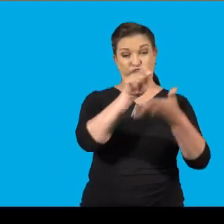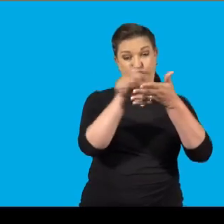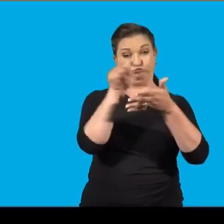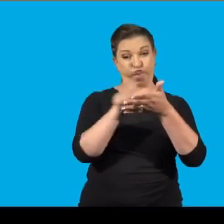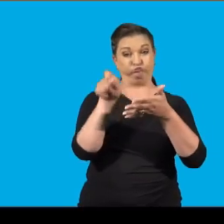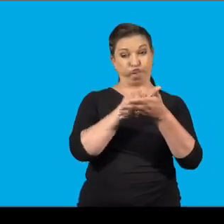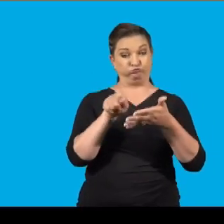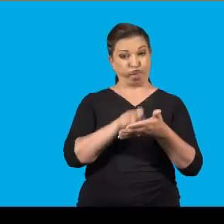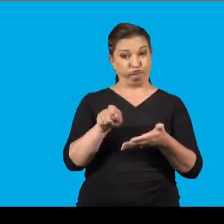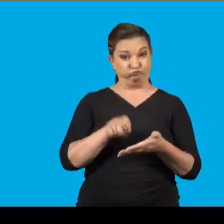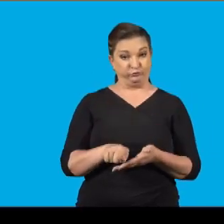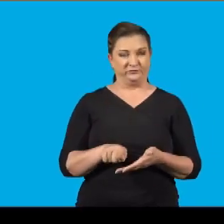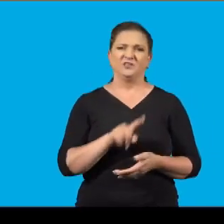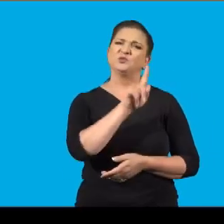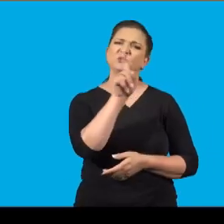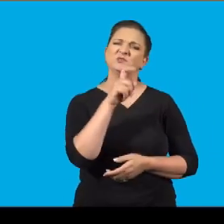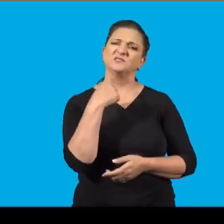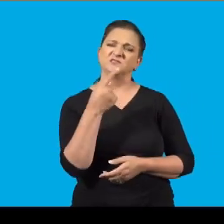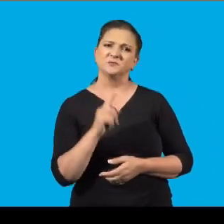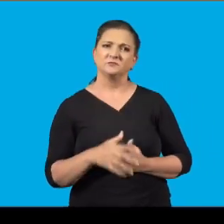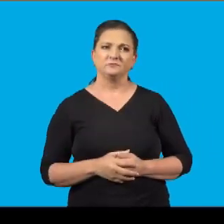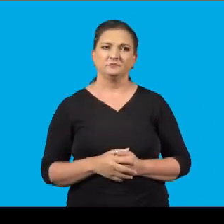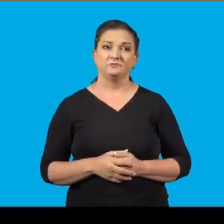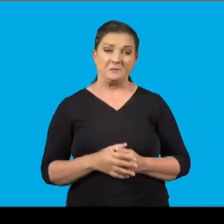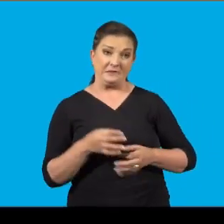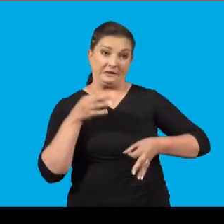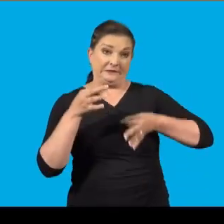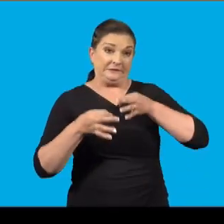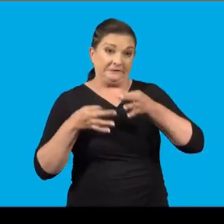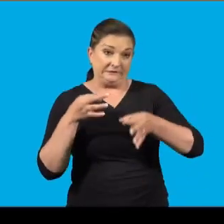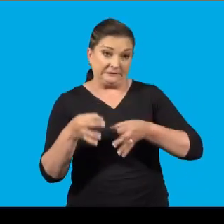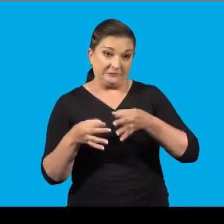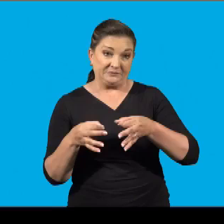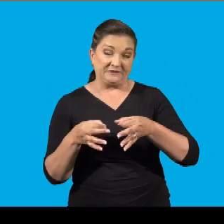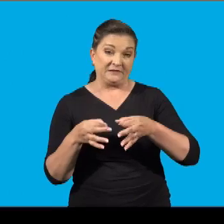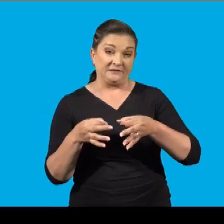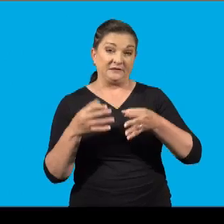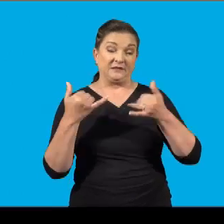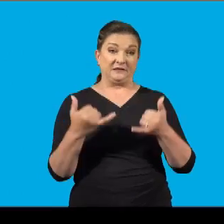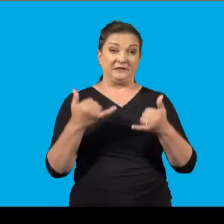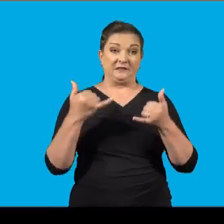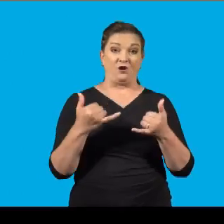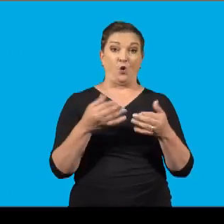So the question reads, explain to what extent